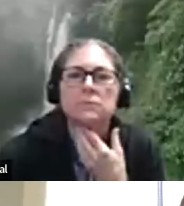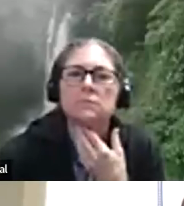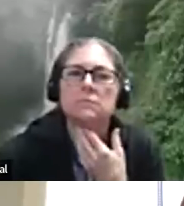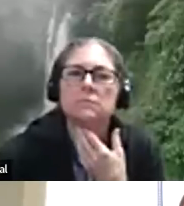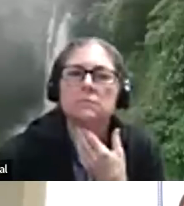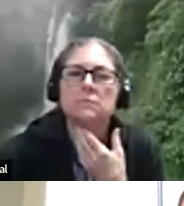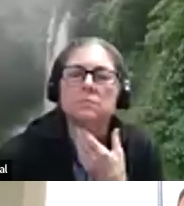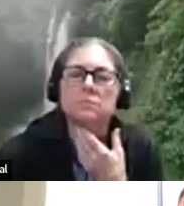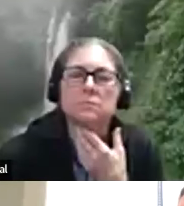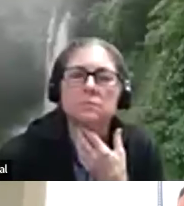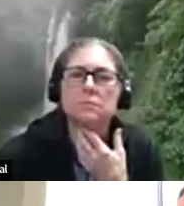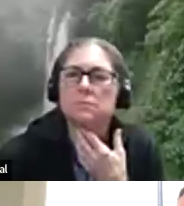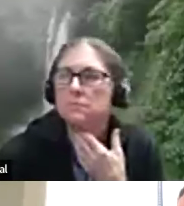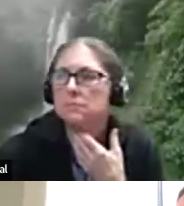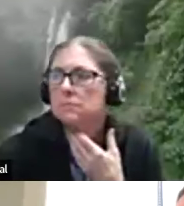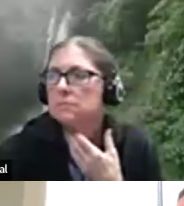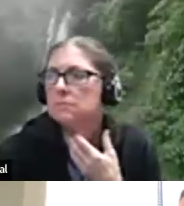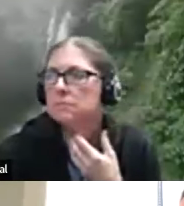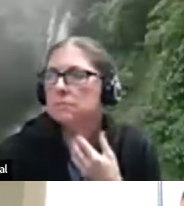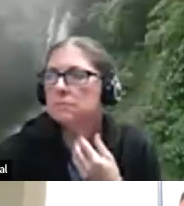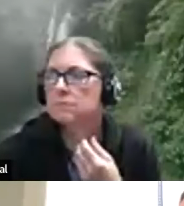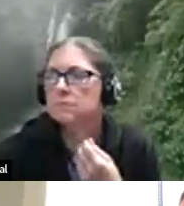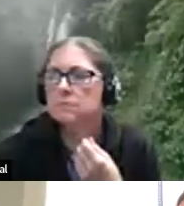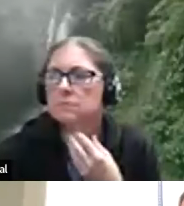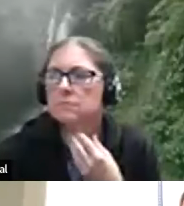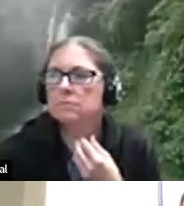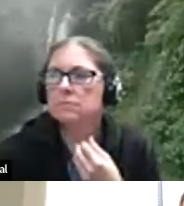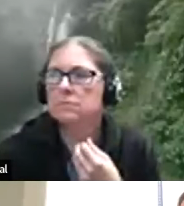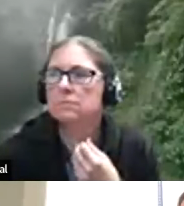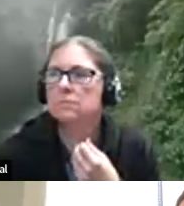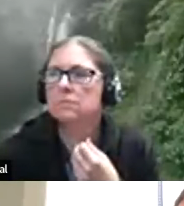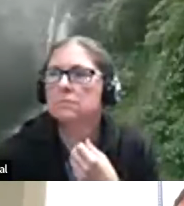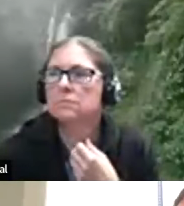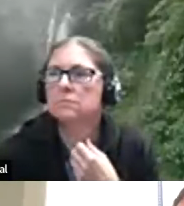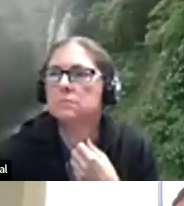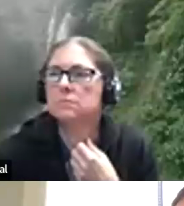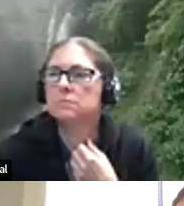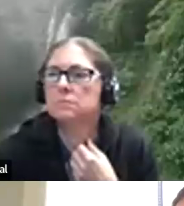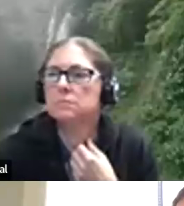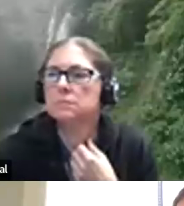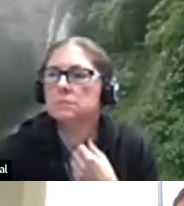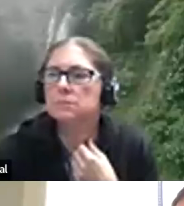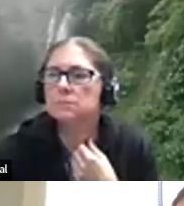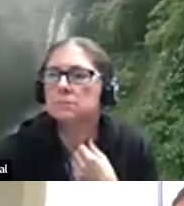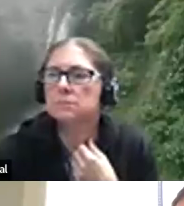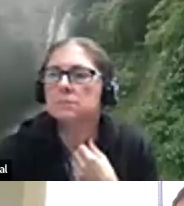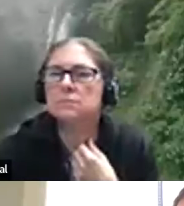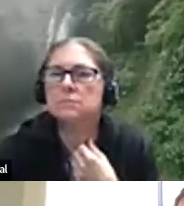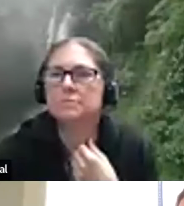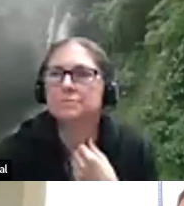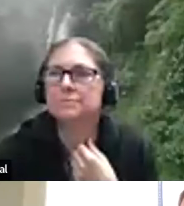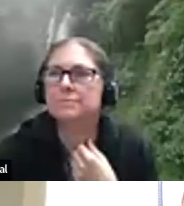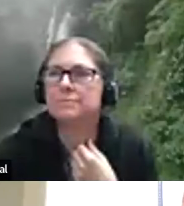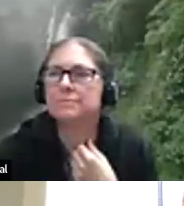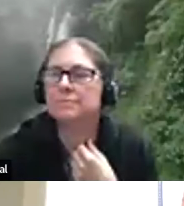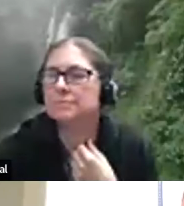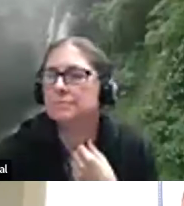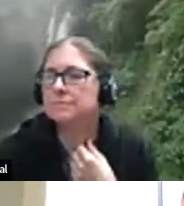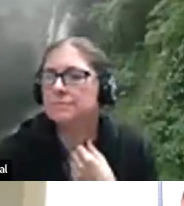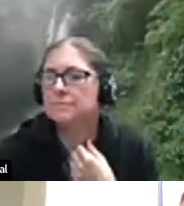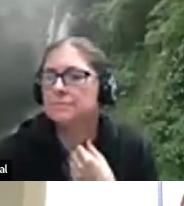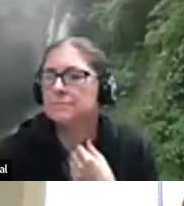Santos. So I'm super, super, super excited to share. We just got our grand total